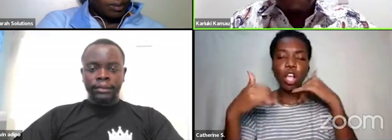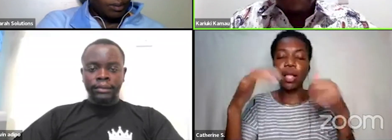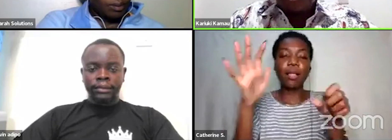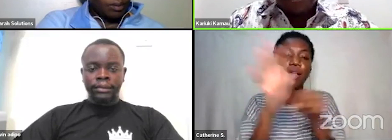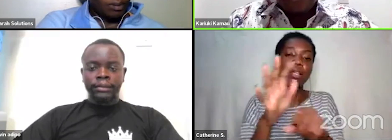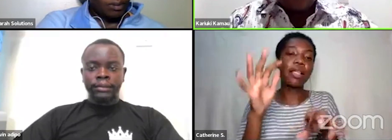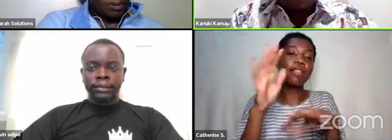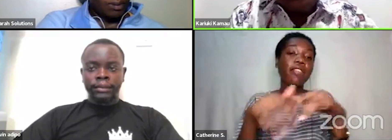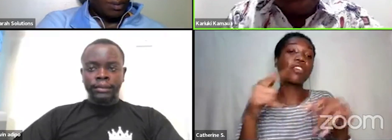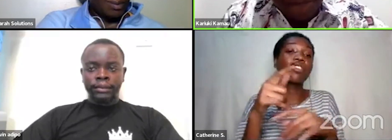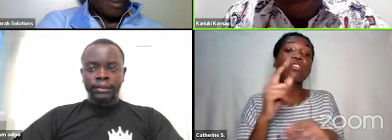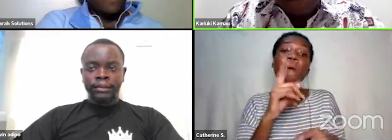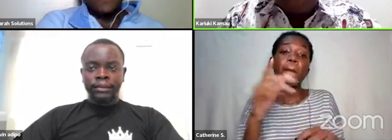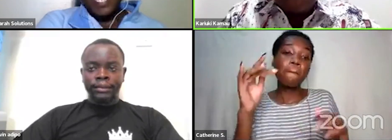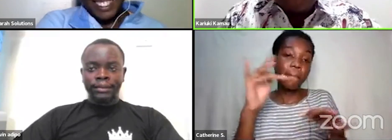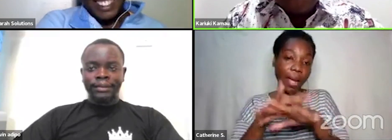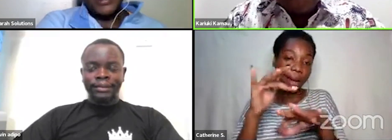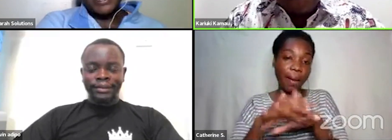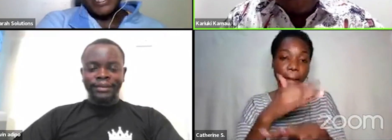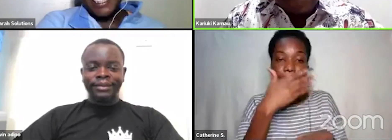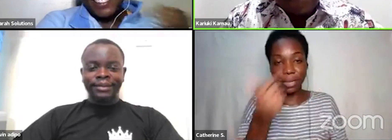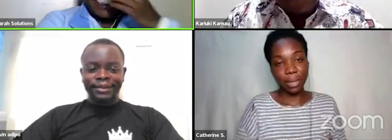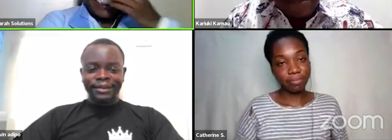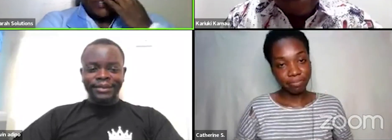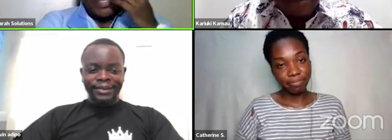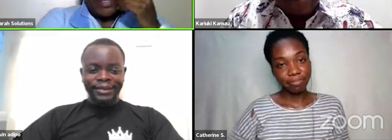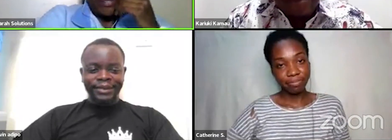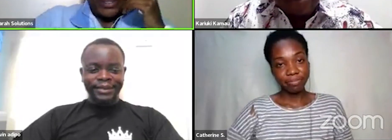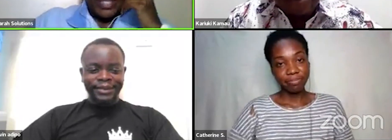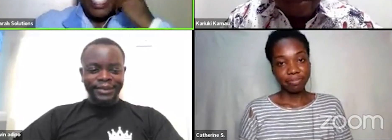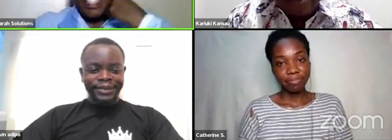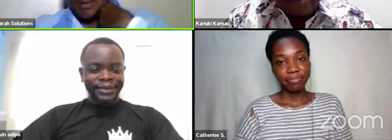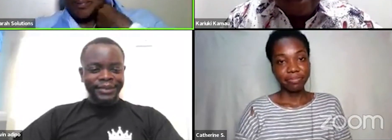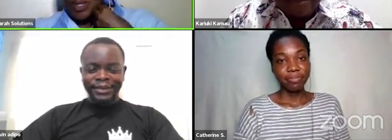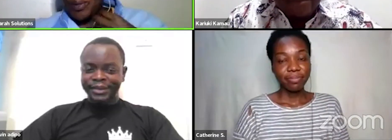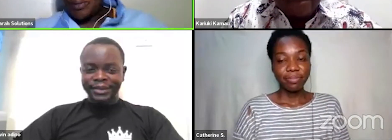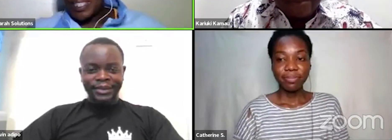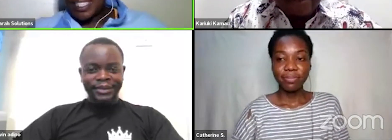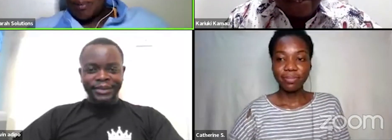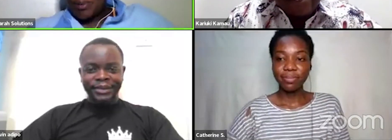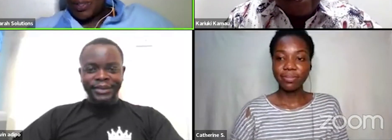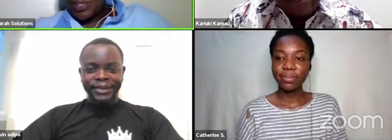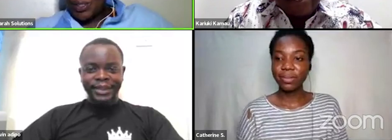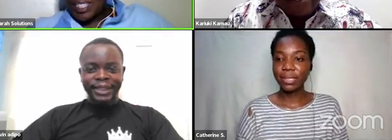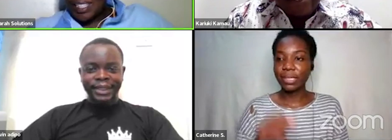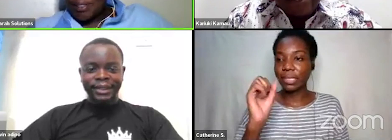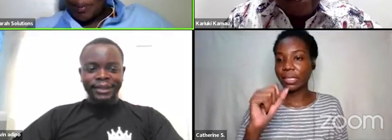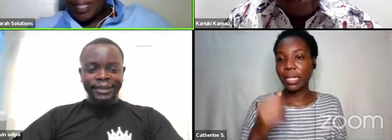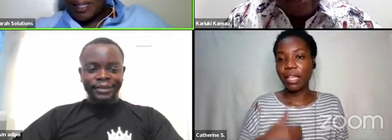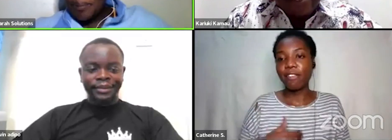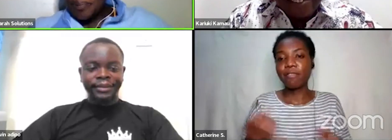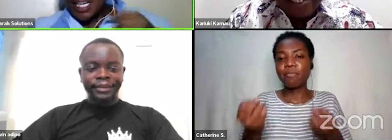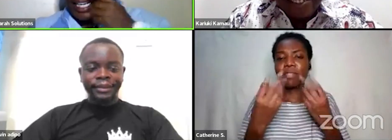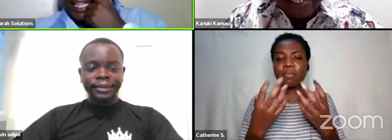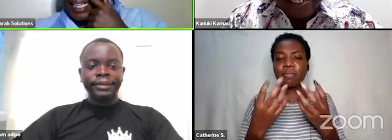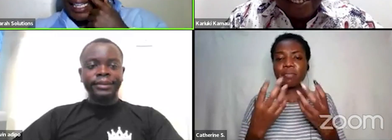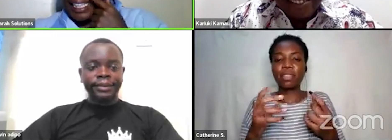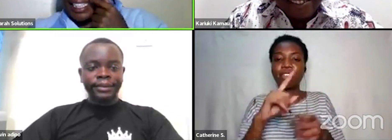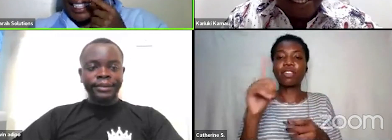better. Mapema ndio best. All right, of course. We have quite a number of questions that have come